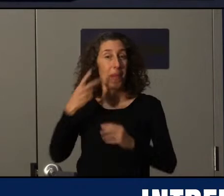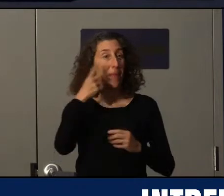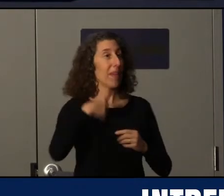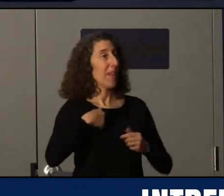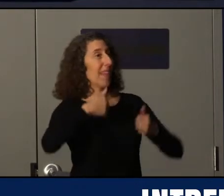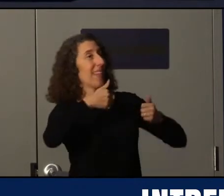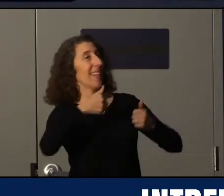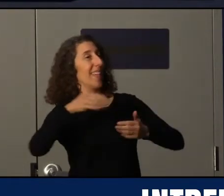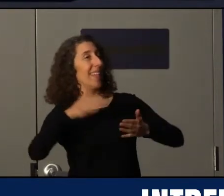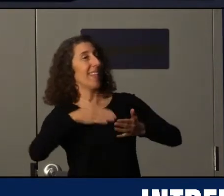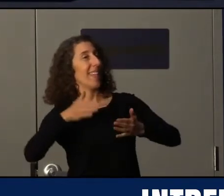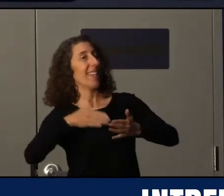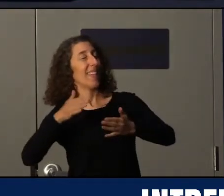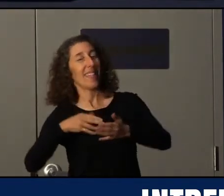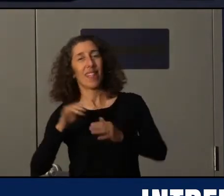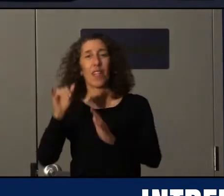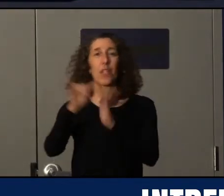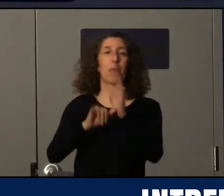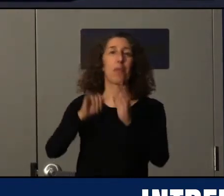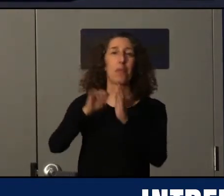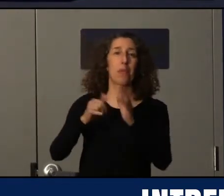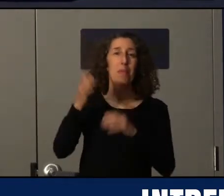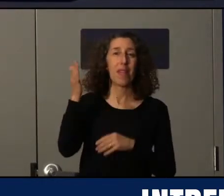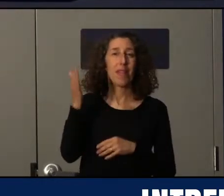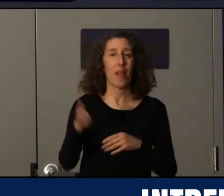going 12 years later,